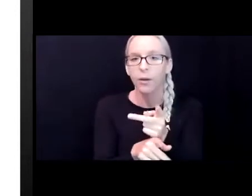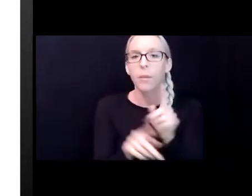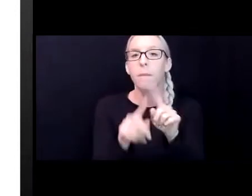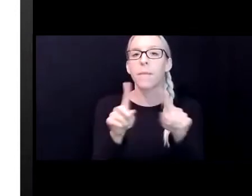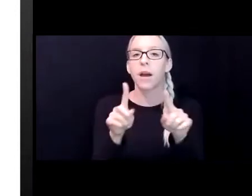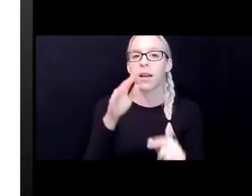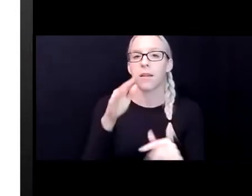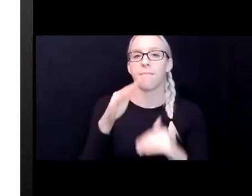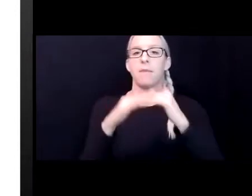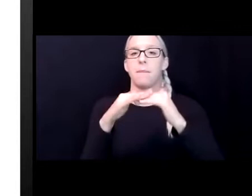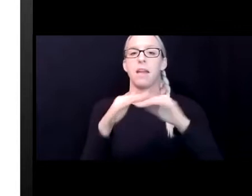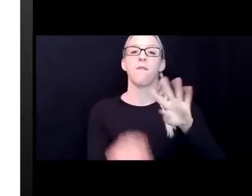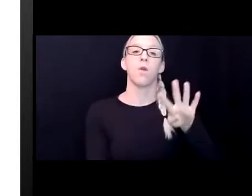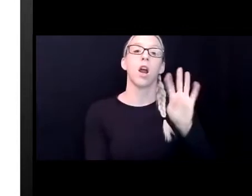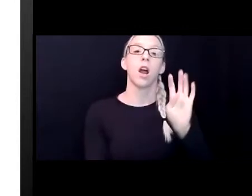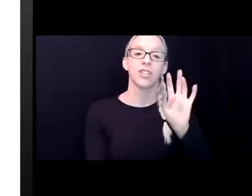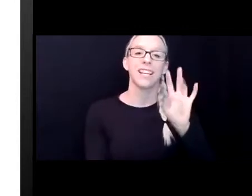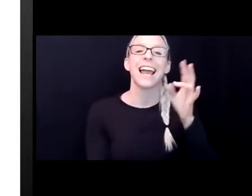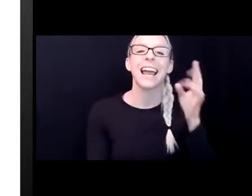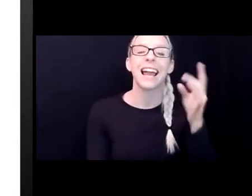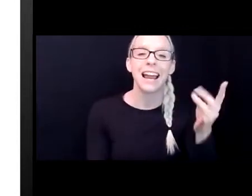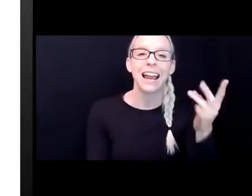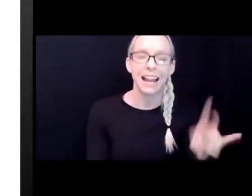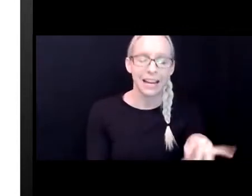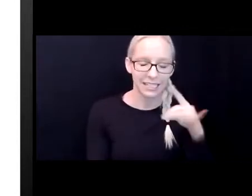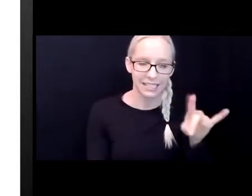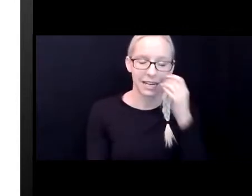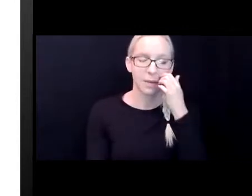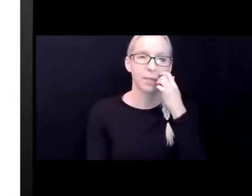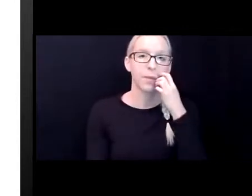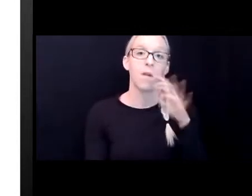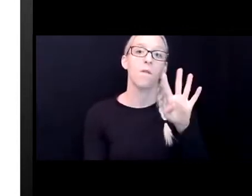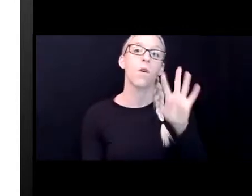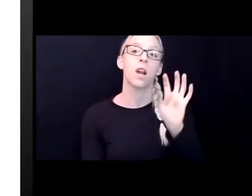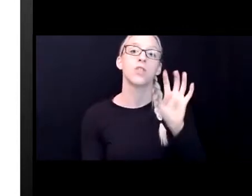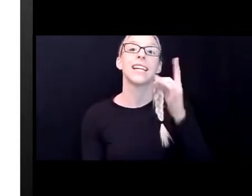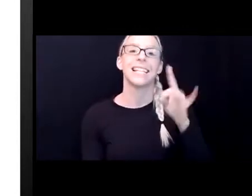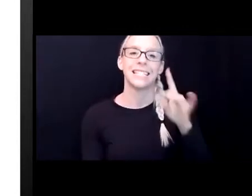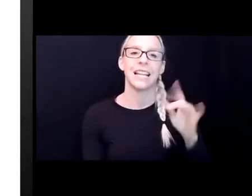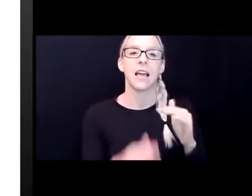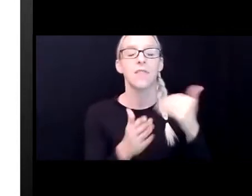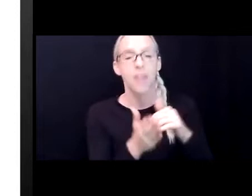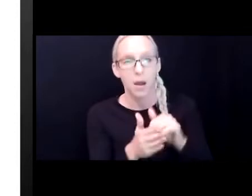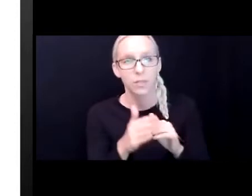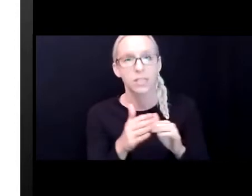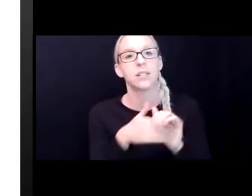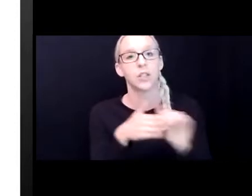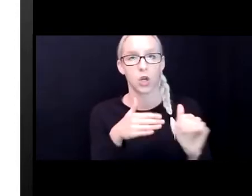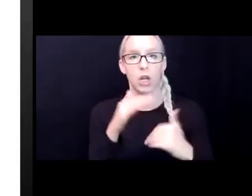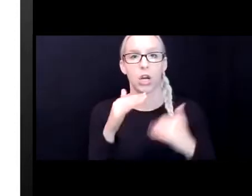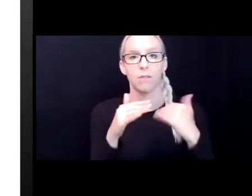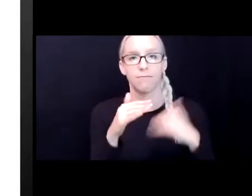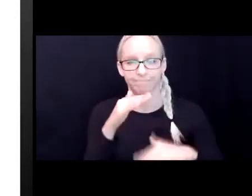$418,000 limit for that. So I've not seen any accounts to the 100,000 yet